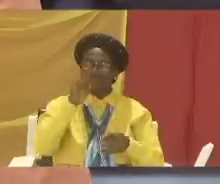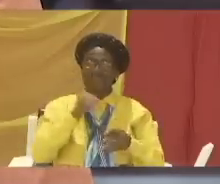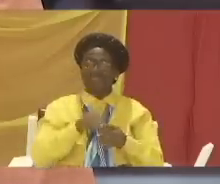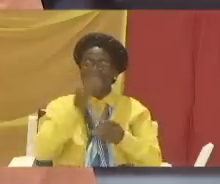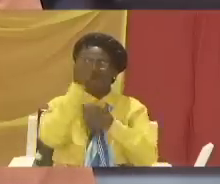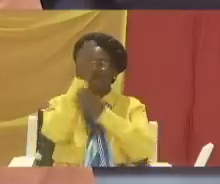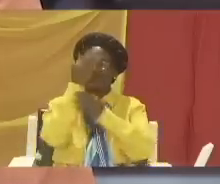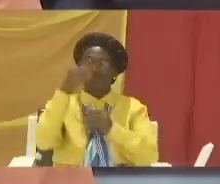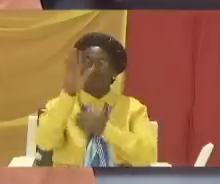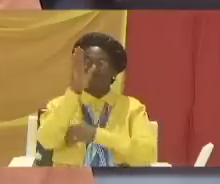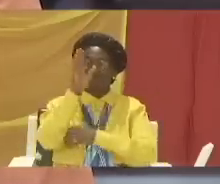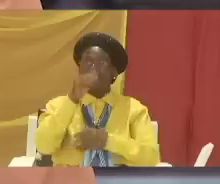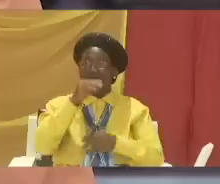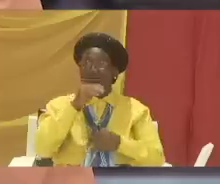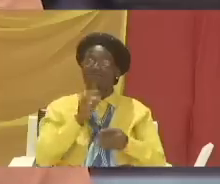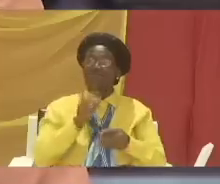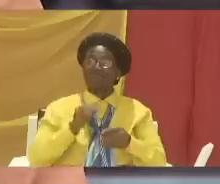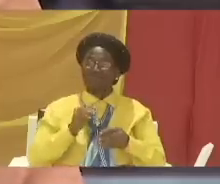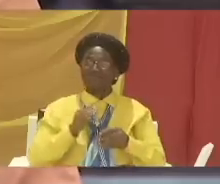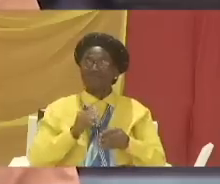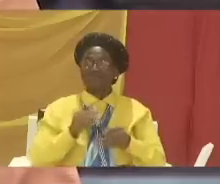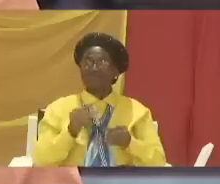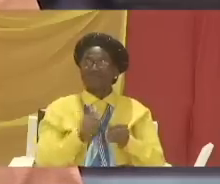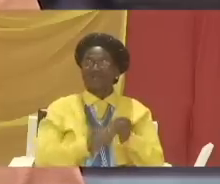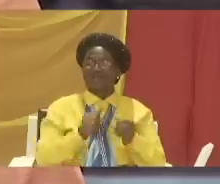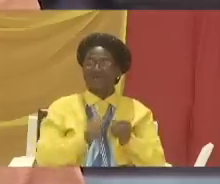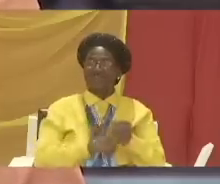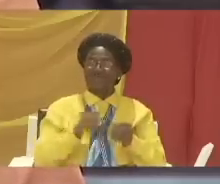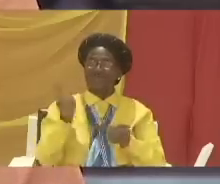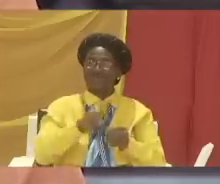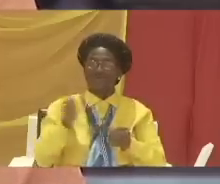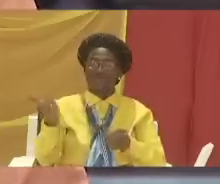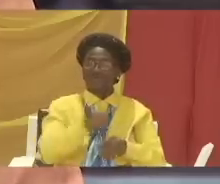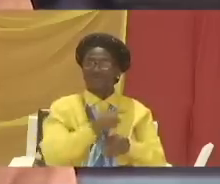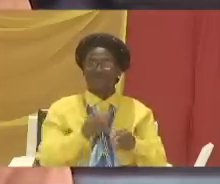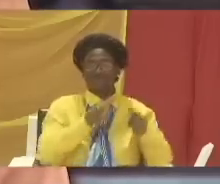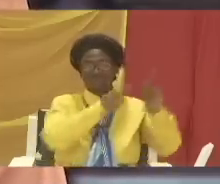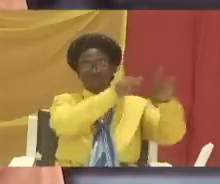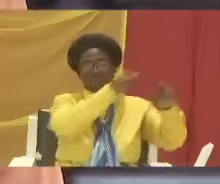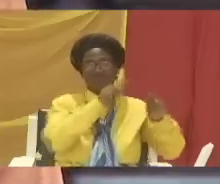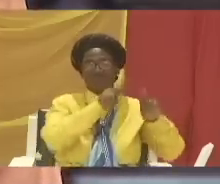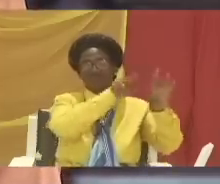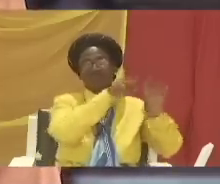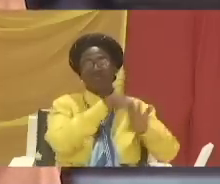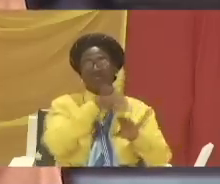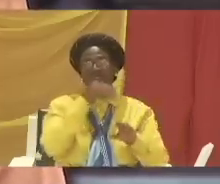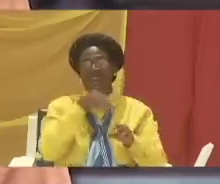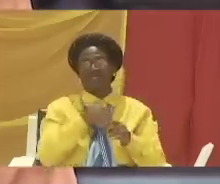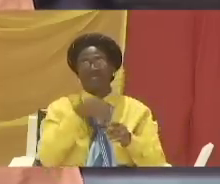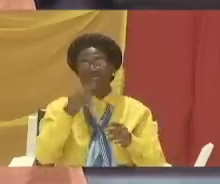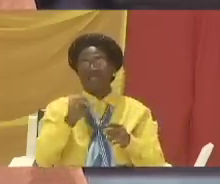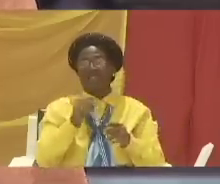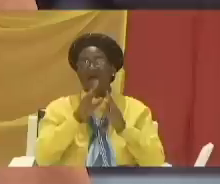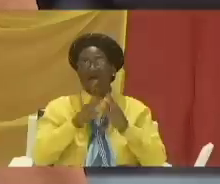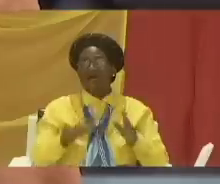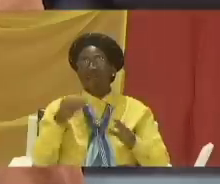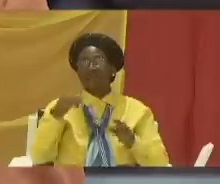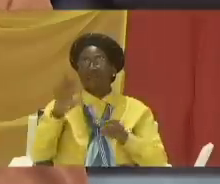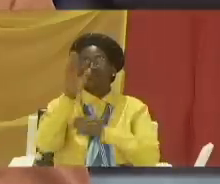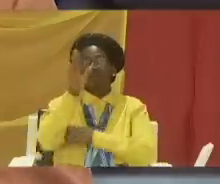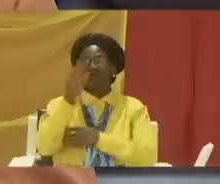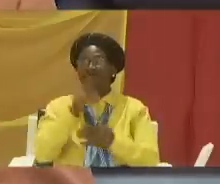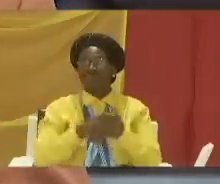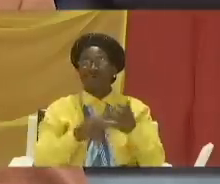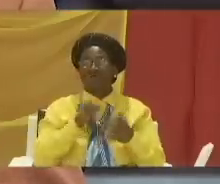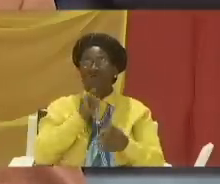Because everywhere you look in the house of God, God is there. It's his house.